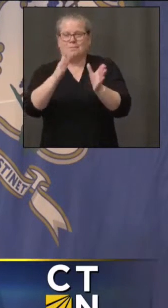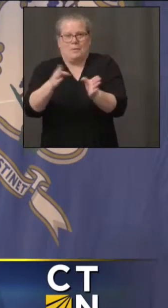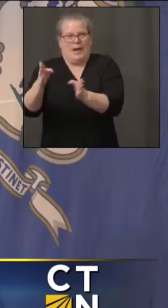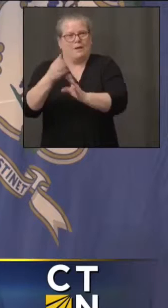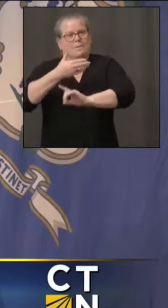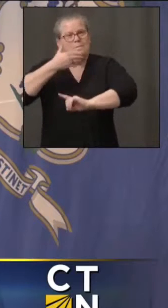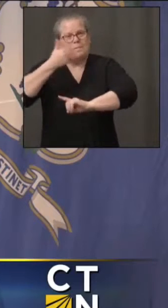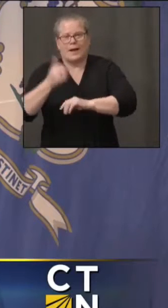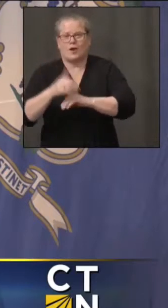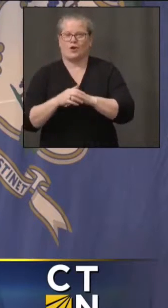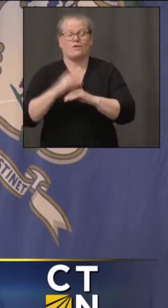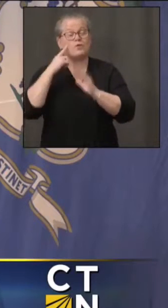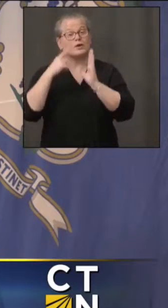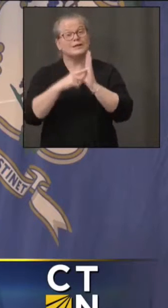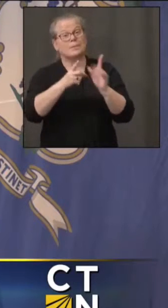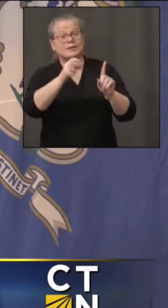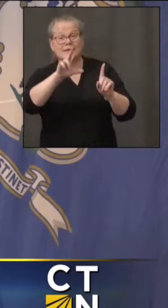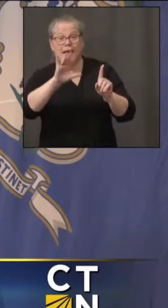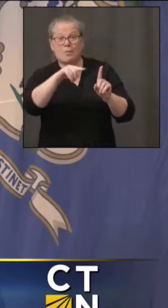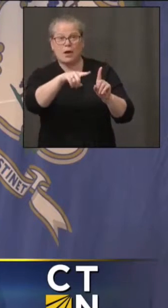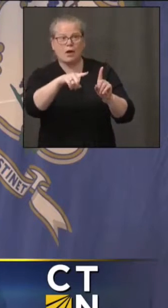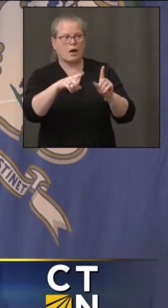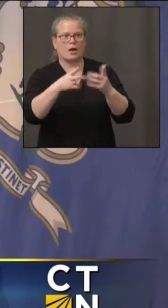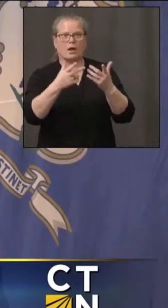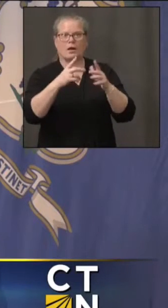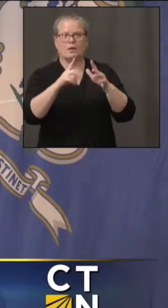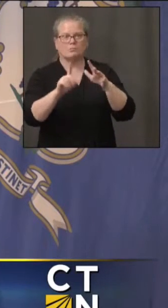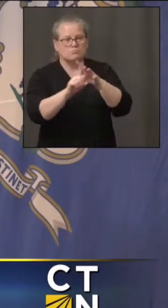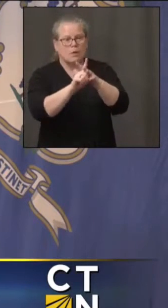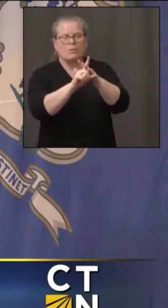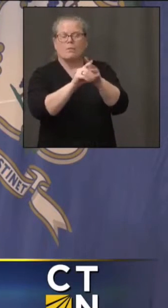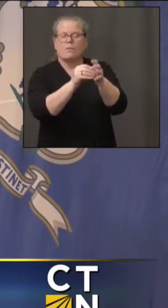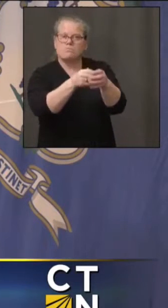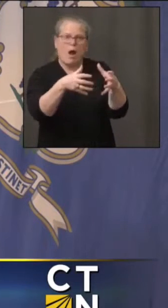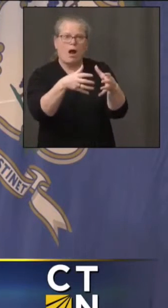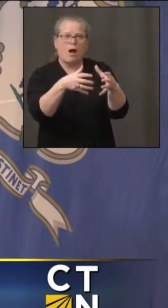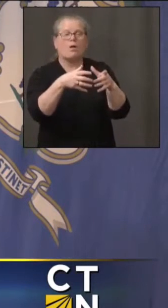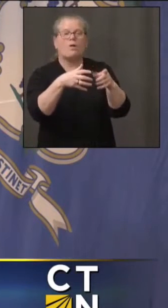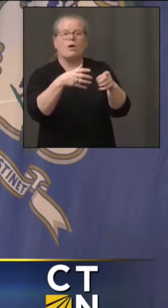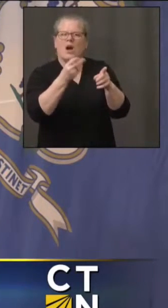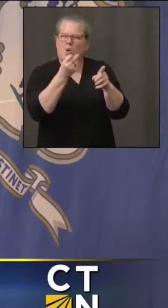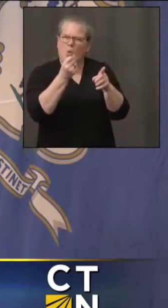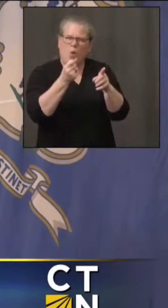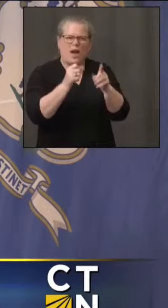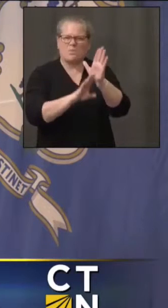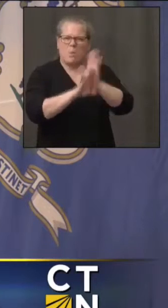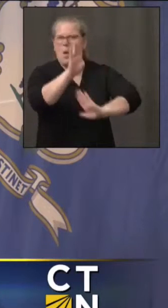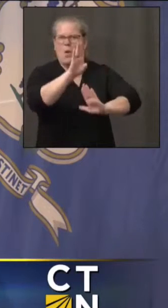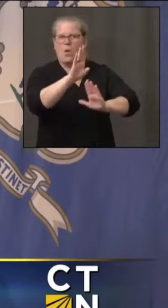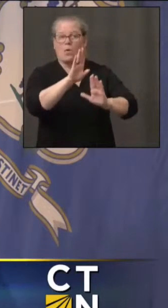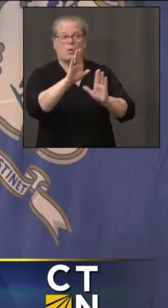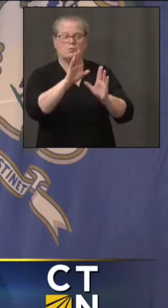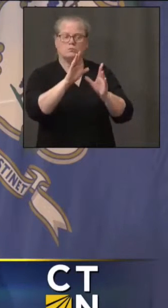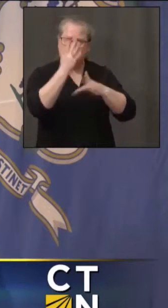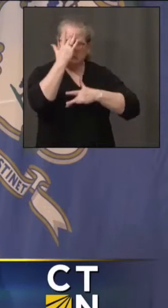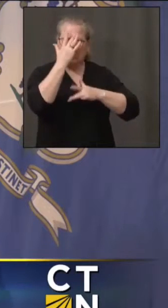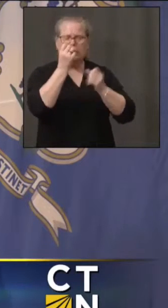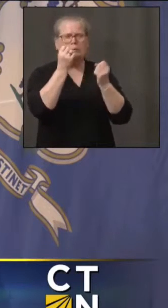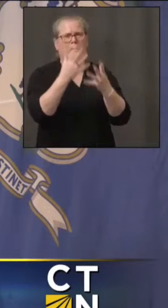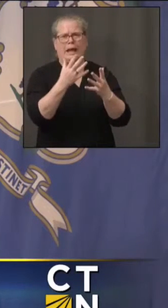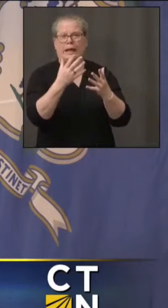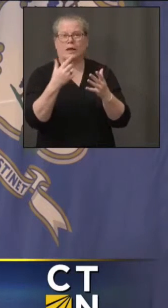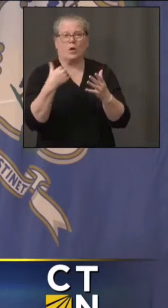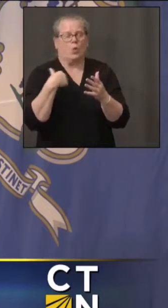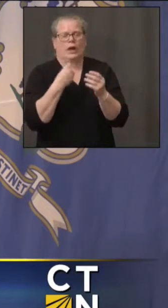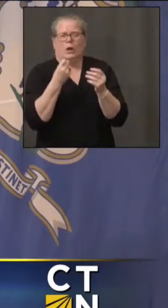track and trace, and there we've been able to bend the curve from what was a very high infection rate. We brought in the cavalry,